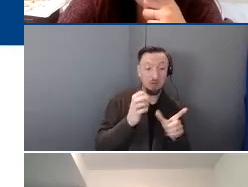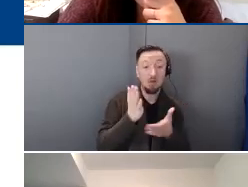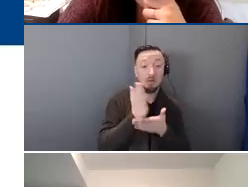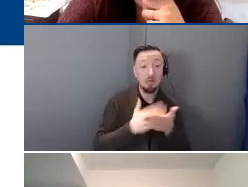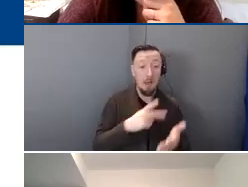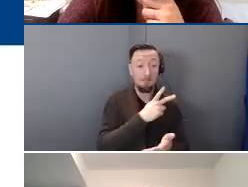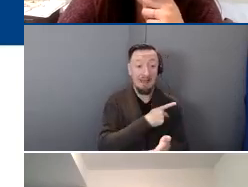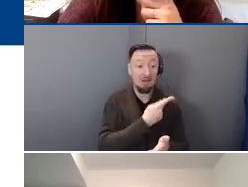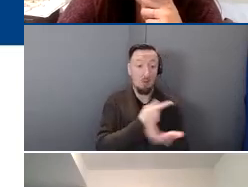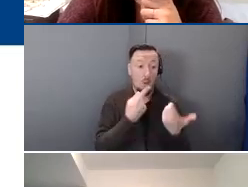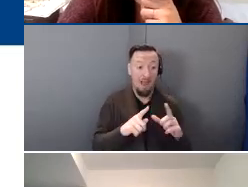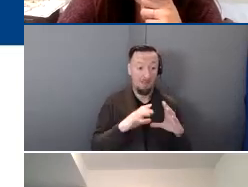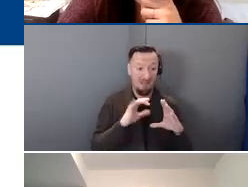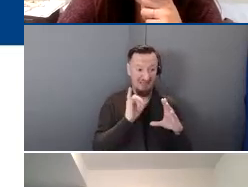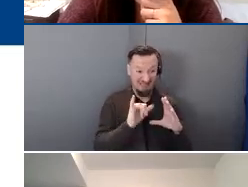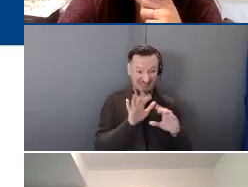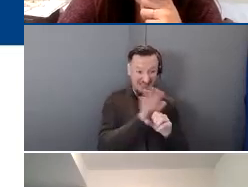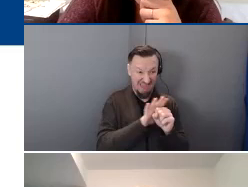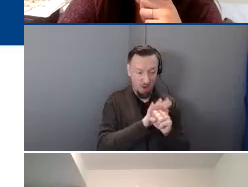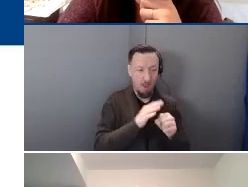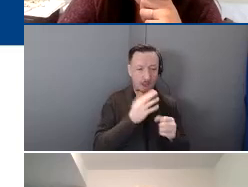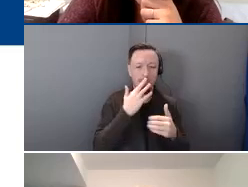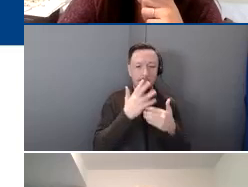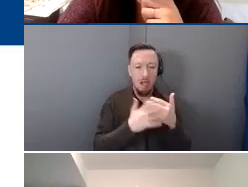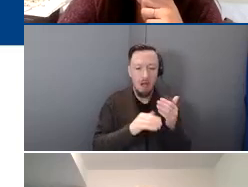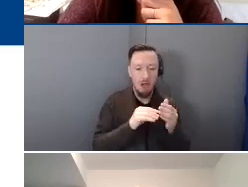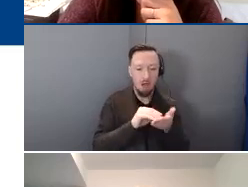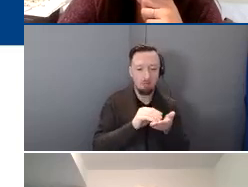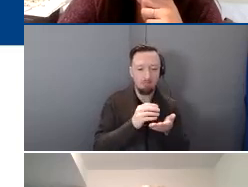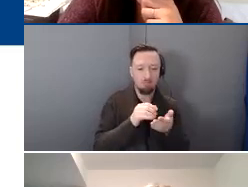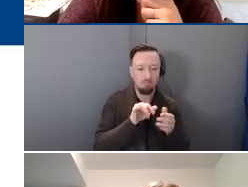actually collect in this appendage. And when that happens,